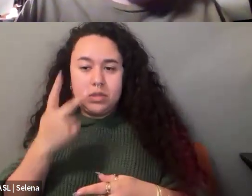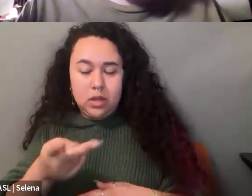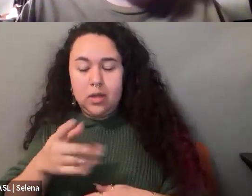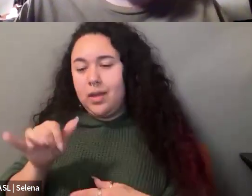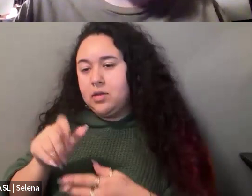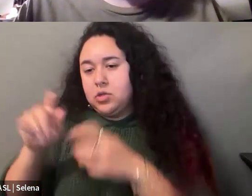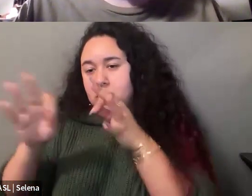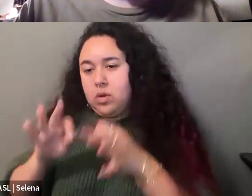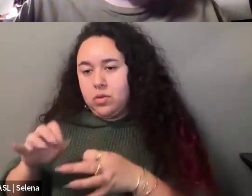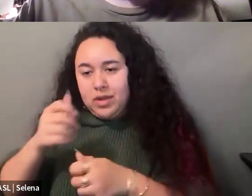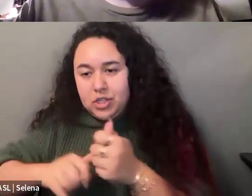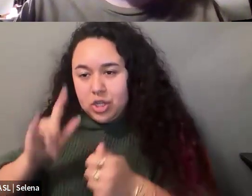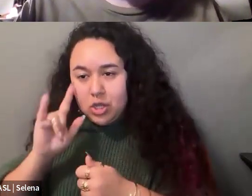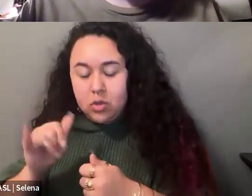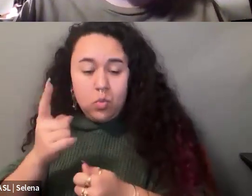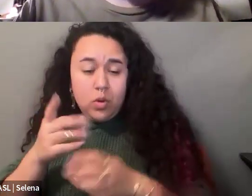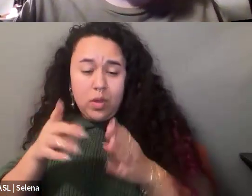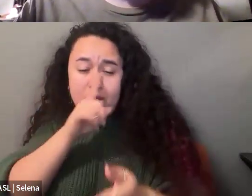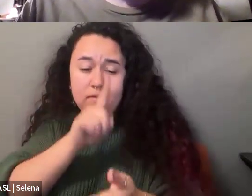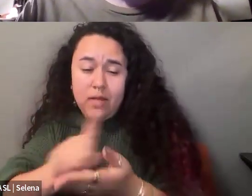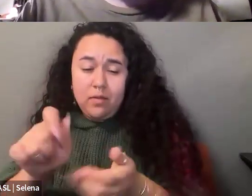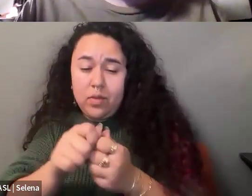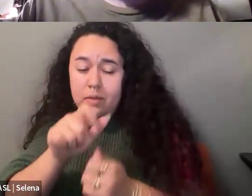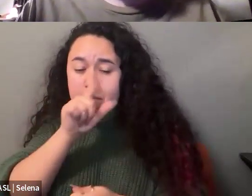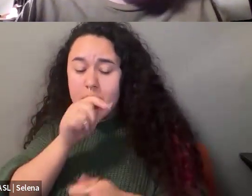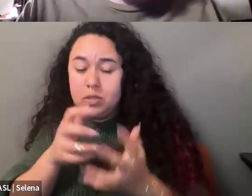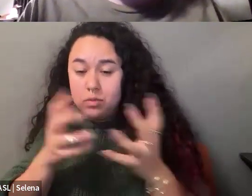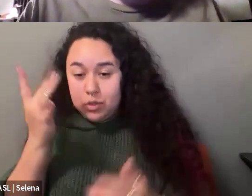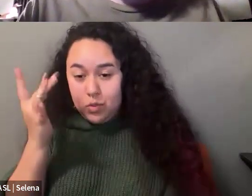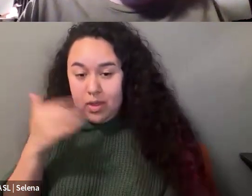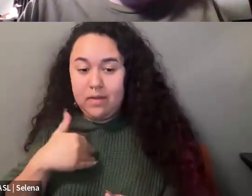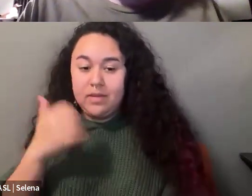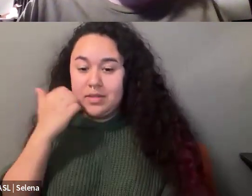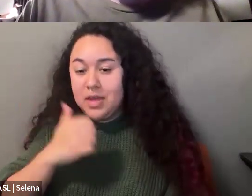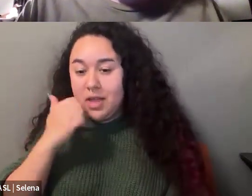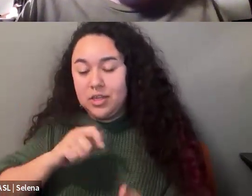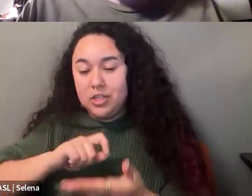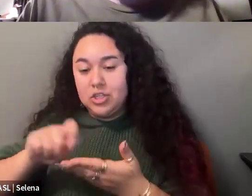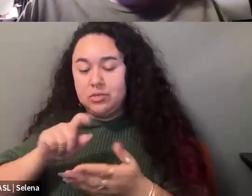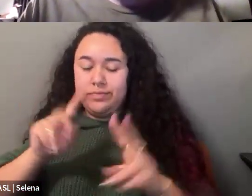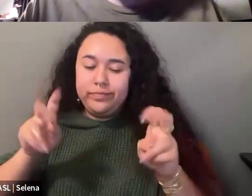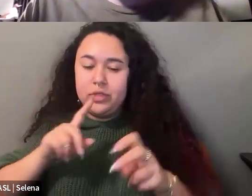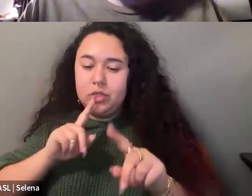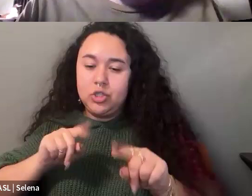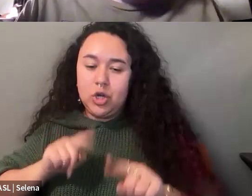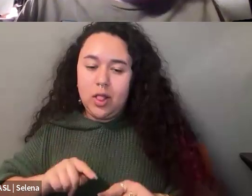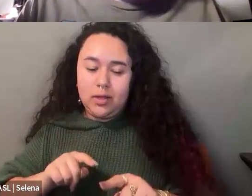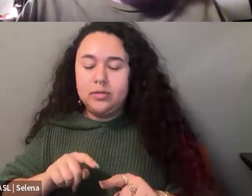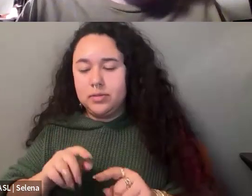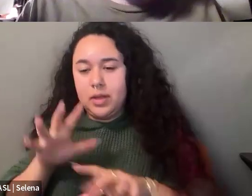think one of the ways that I fell in love with birds so much was because I had this daily journaling